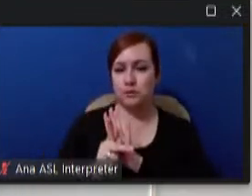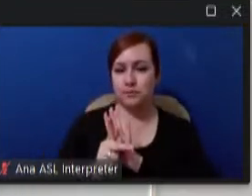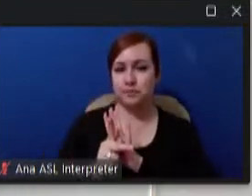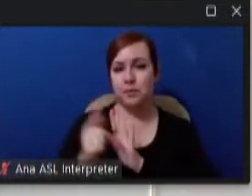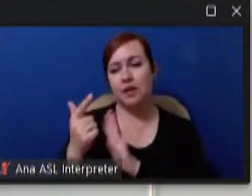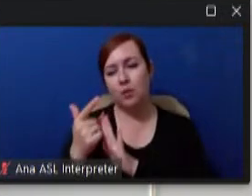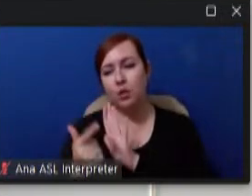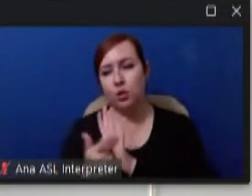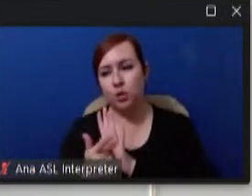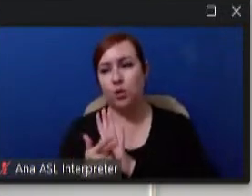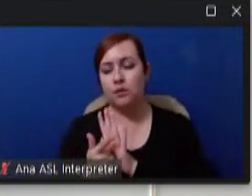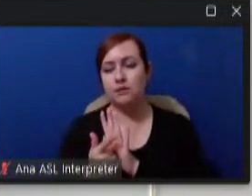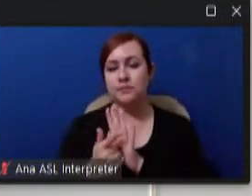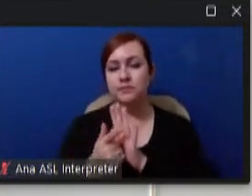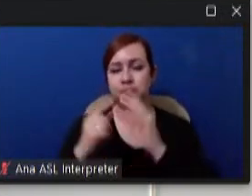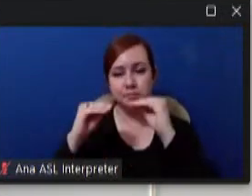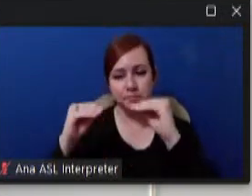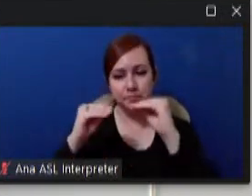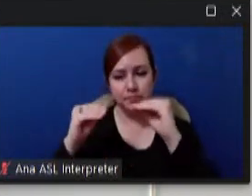rights.